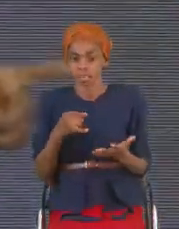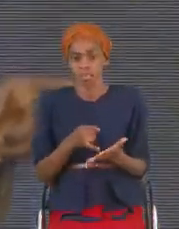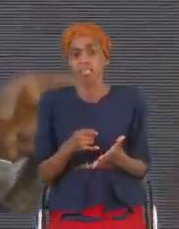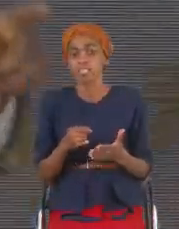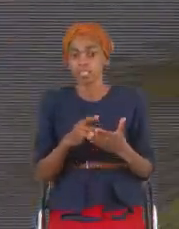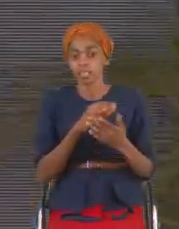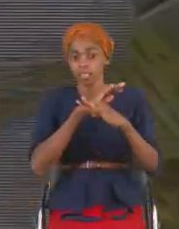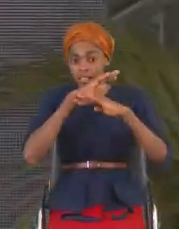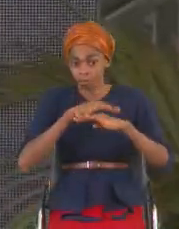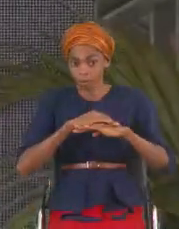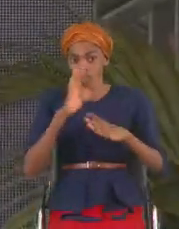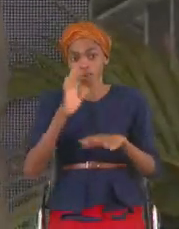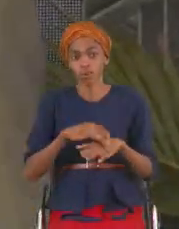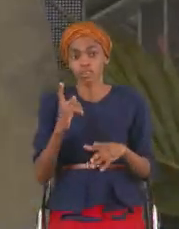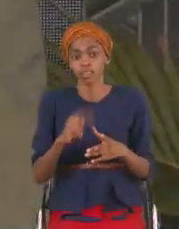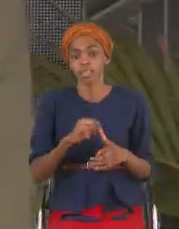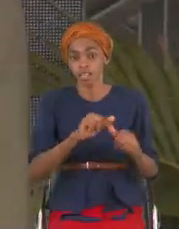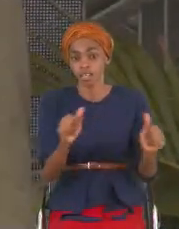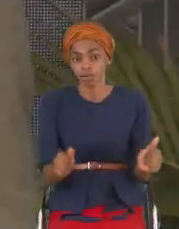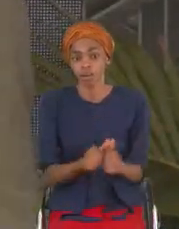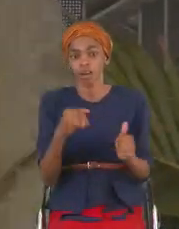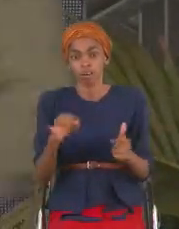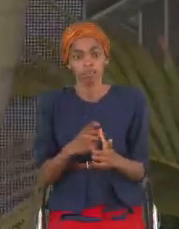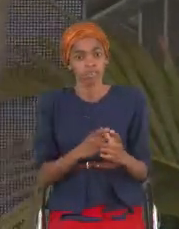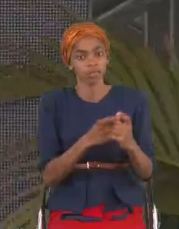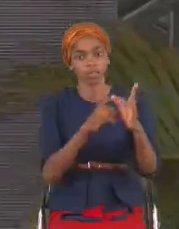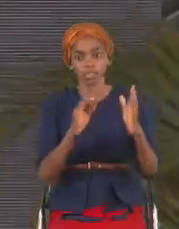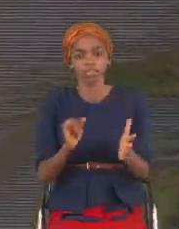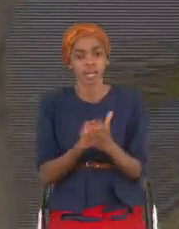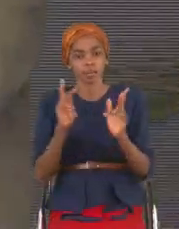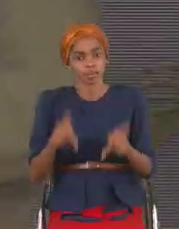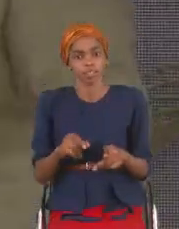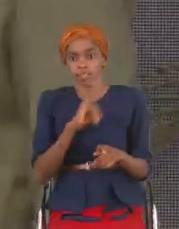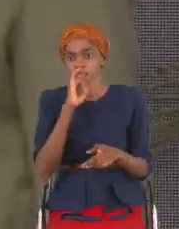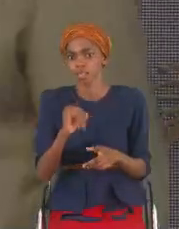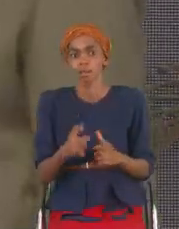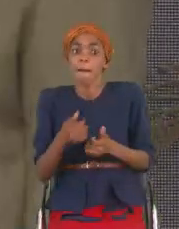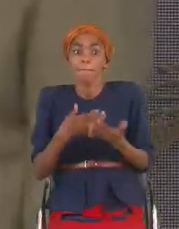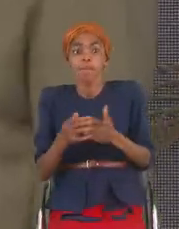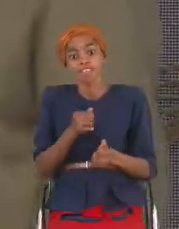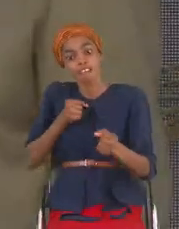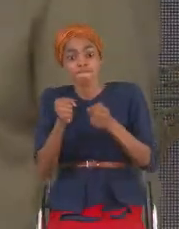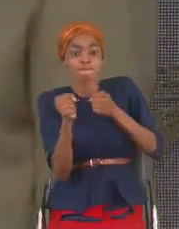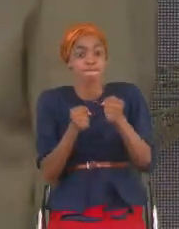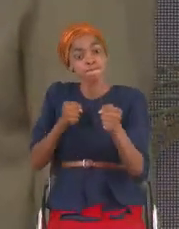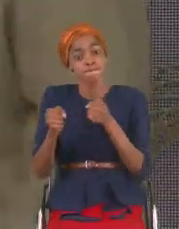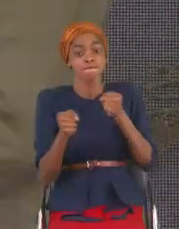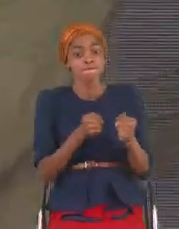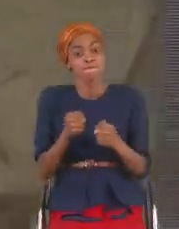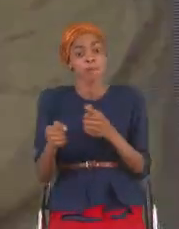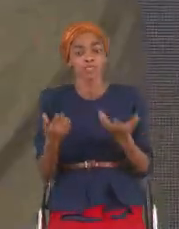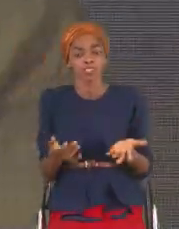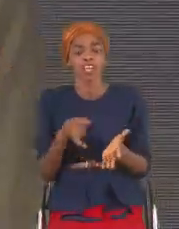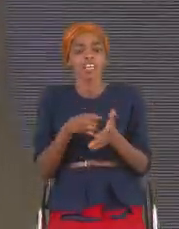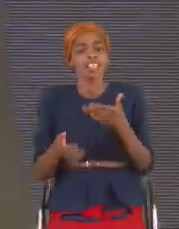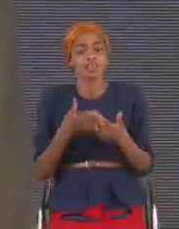athletics that person is pursuing, it might be punching that bag as a boxer. It might